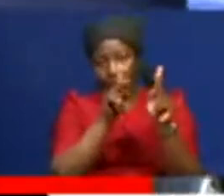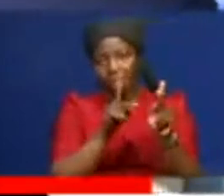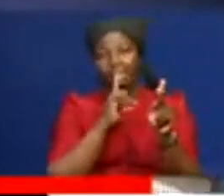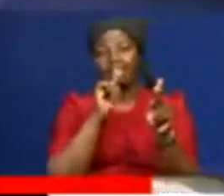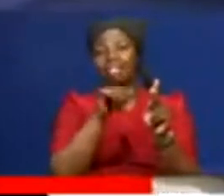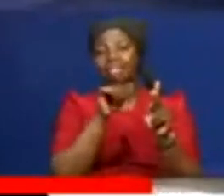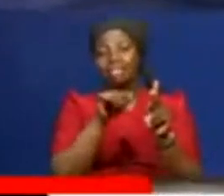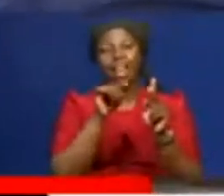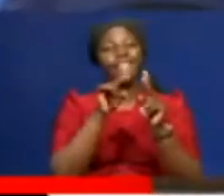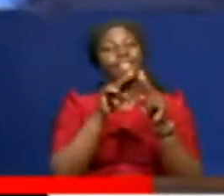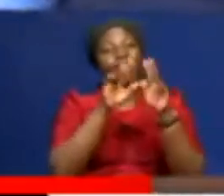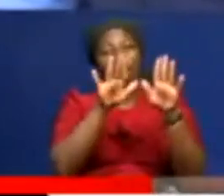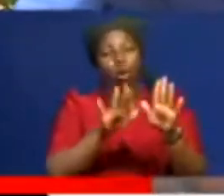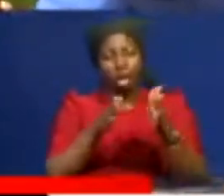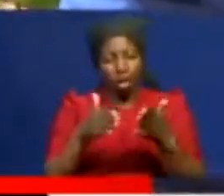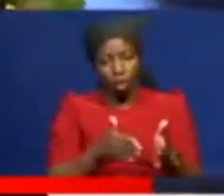golden opportunity you can tap into.